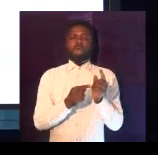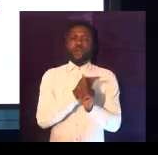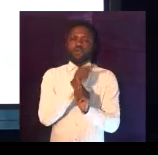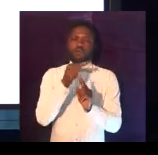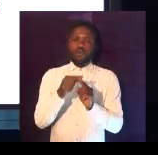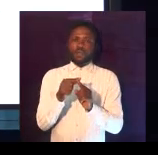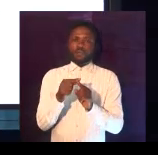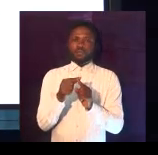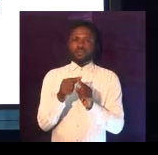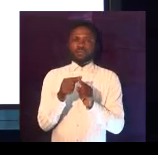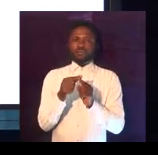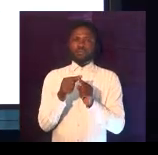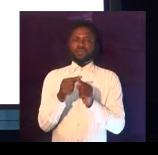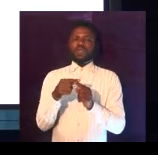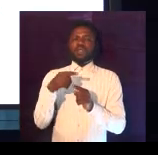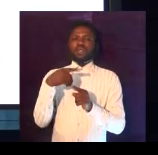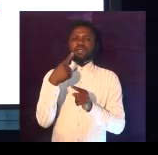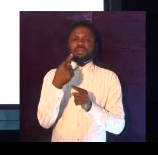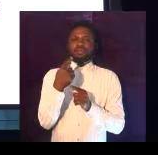show when,